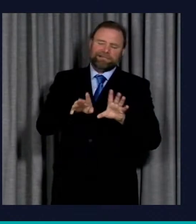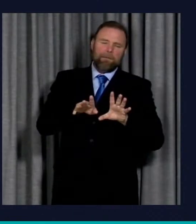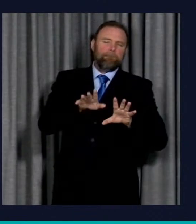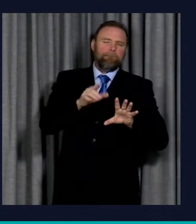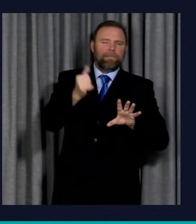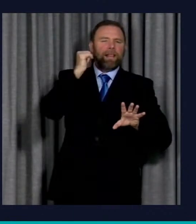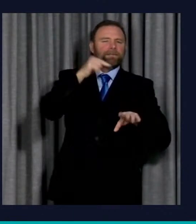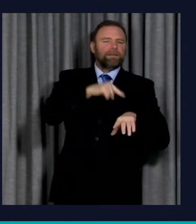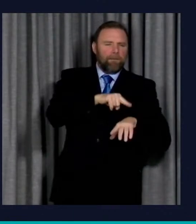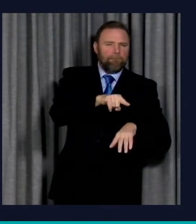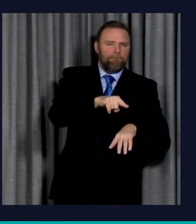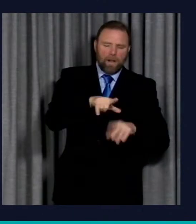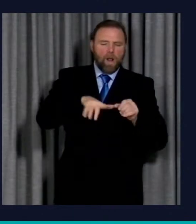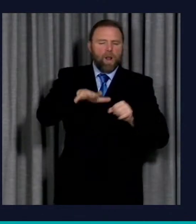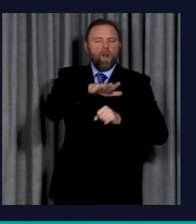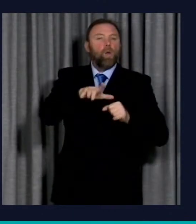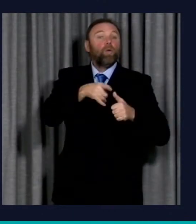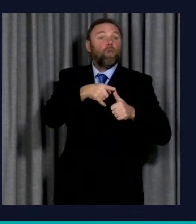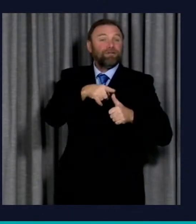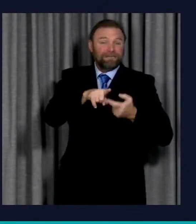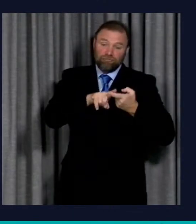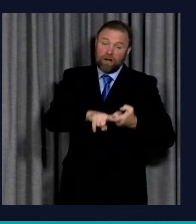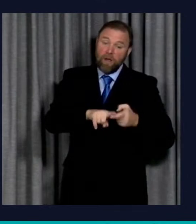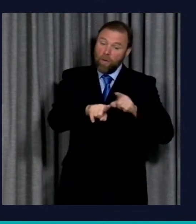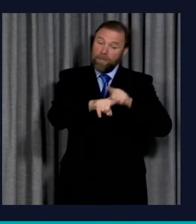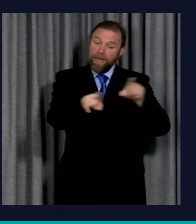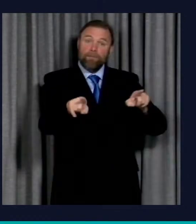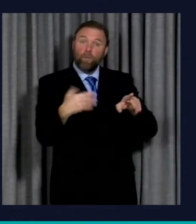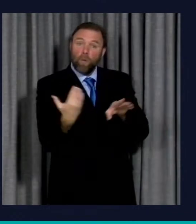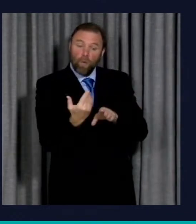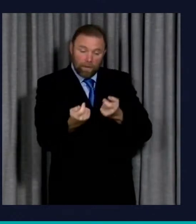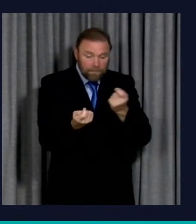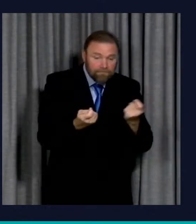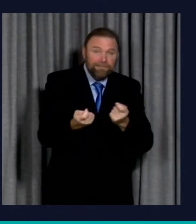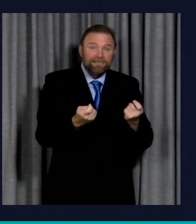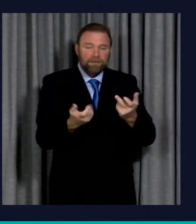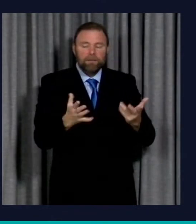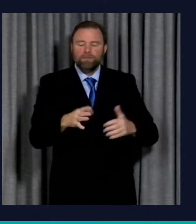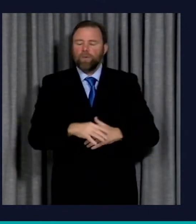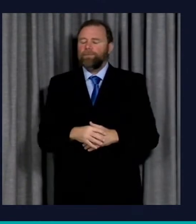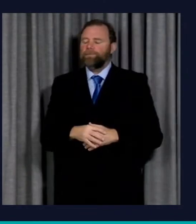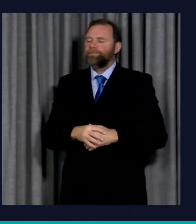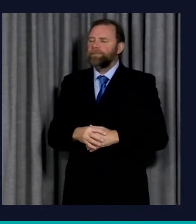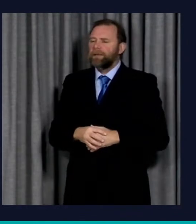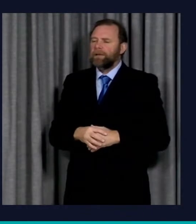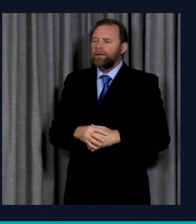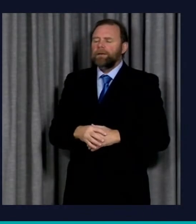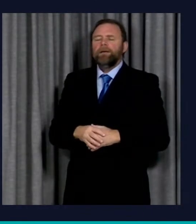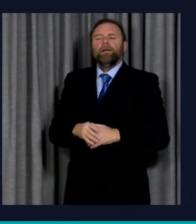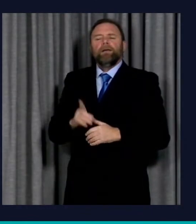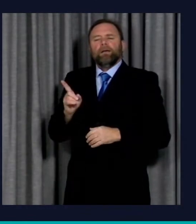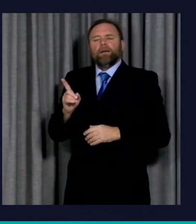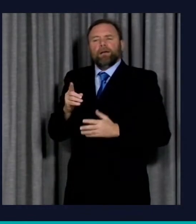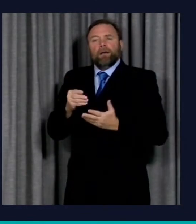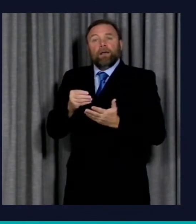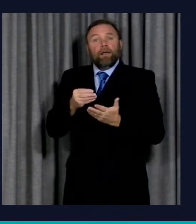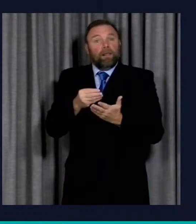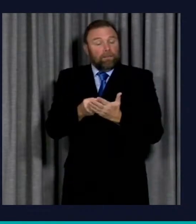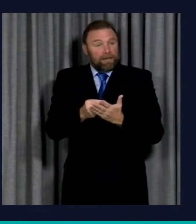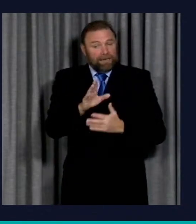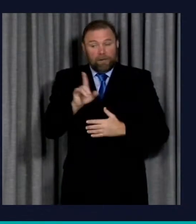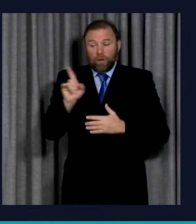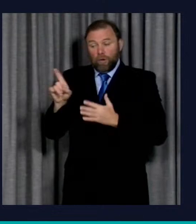and for our local authorities that we rely on to help us with this. In terms of the money, the